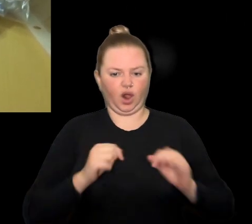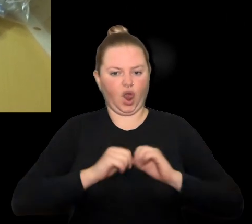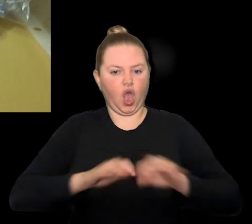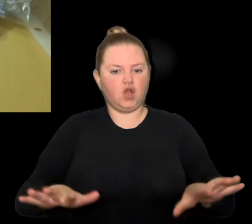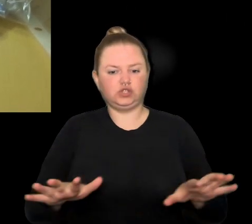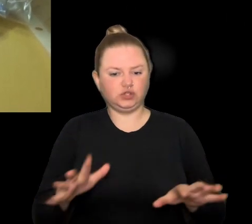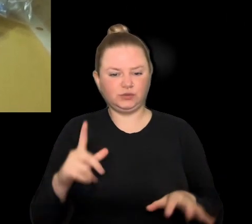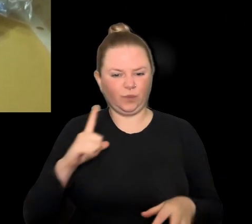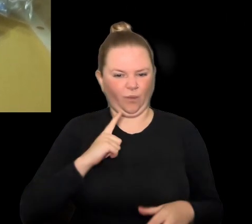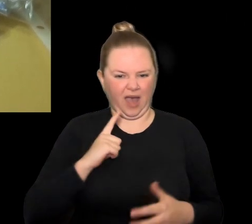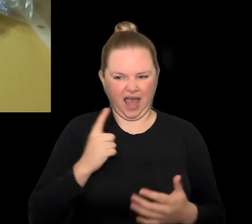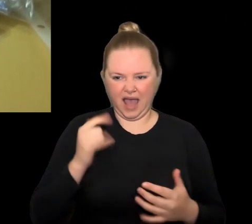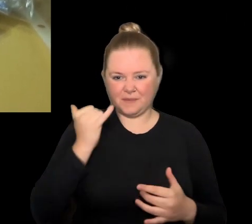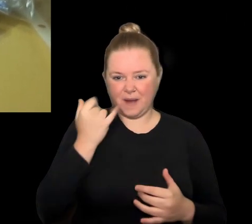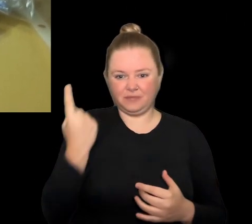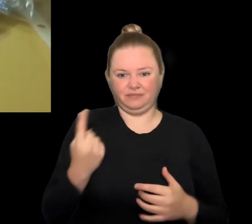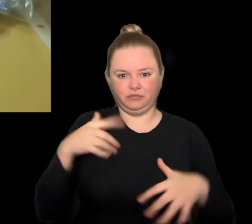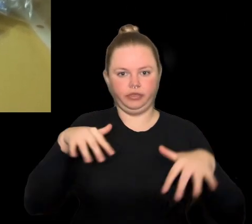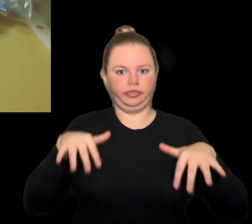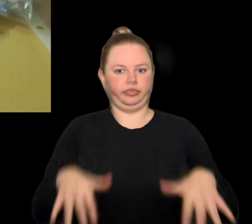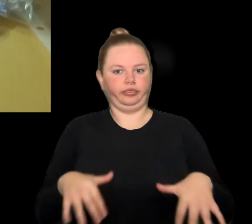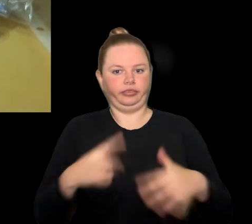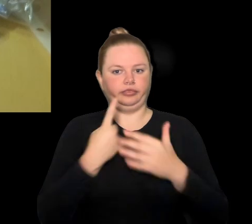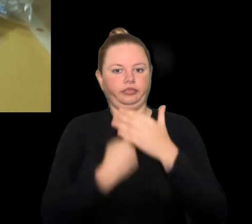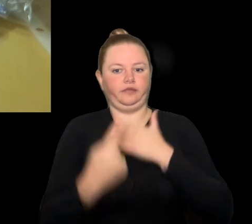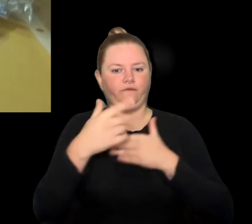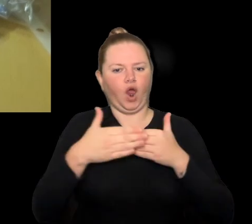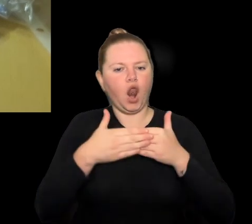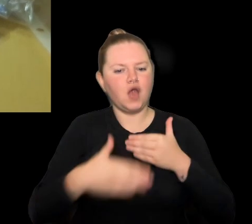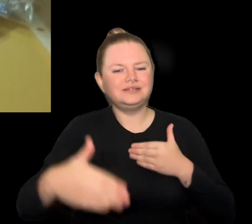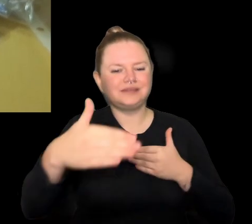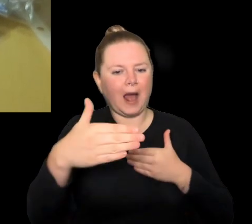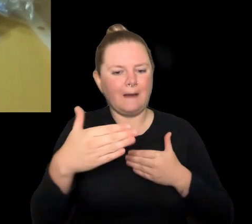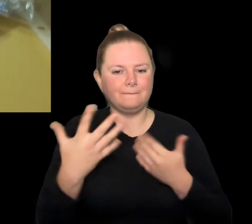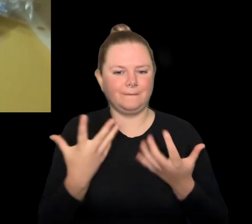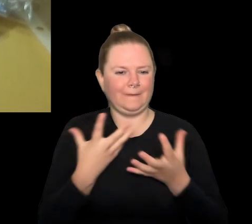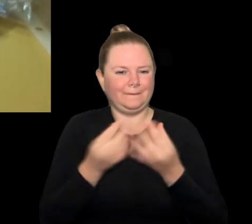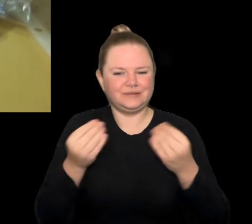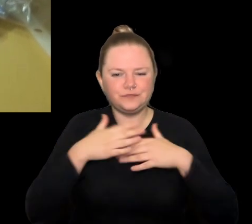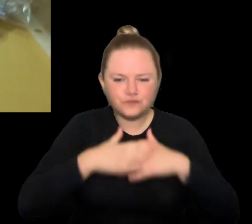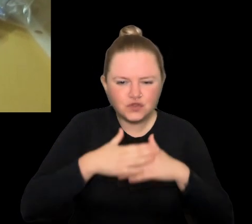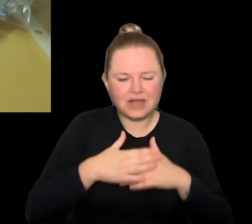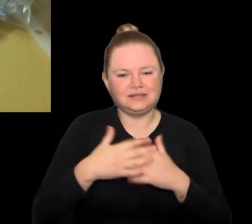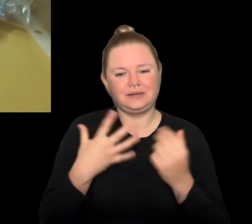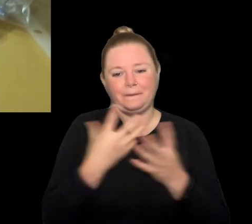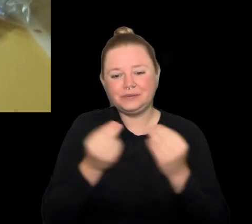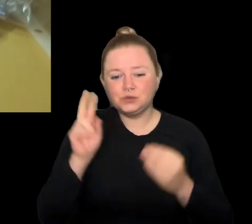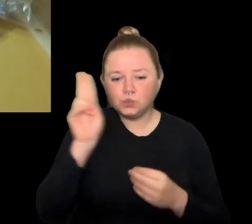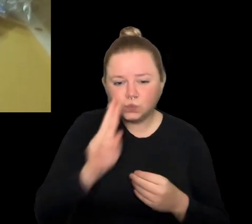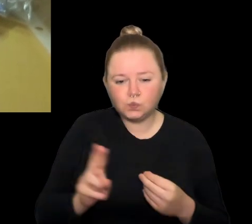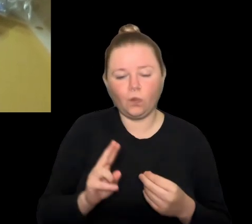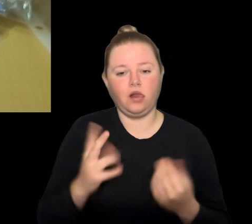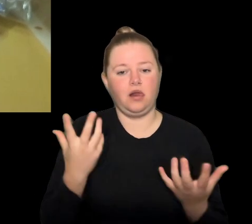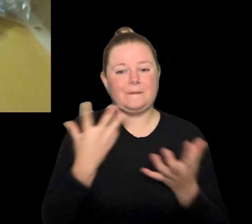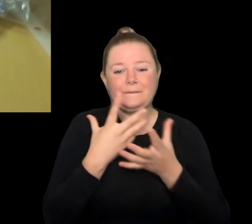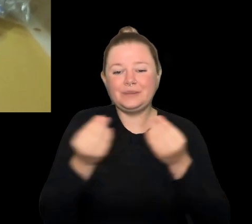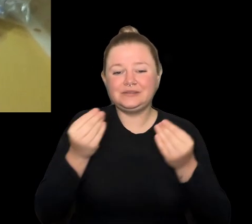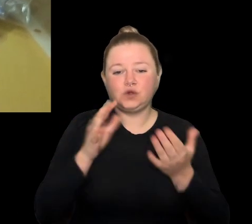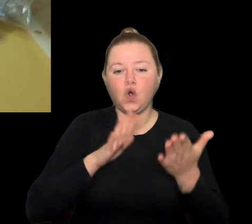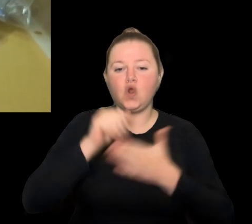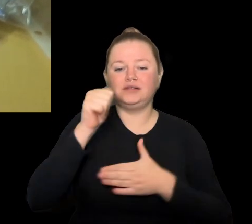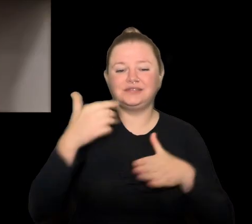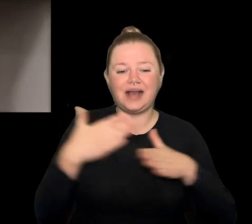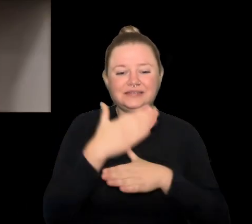sense of self-esteem. They might have had quite long periods of isolation where they're missing their friends, they're missing school, they're missing